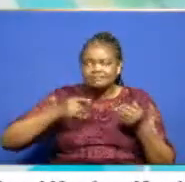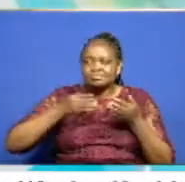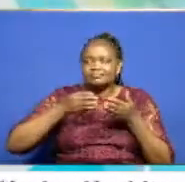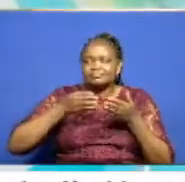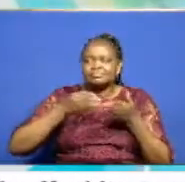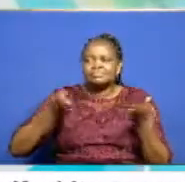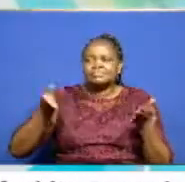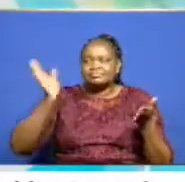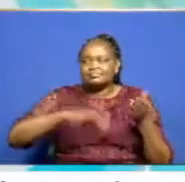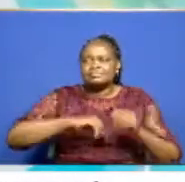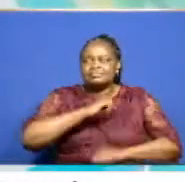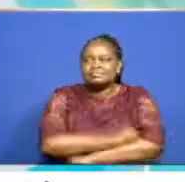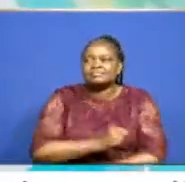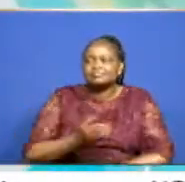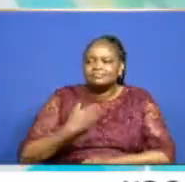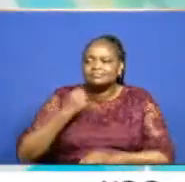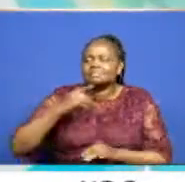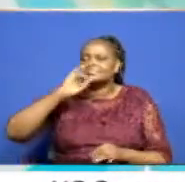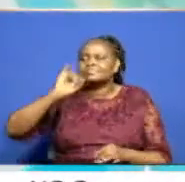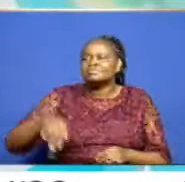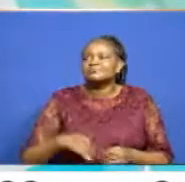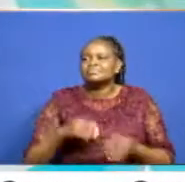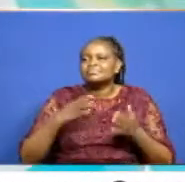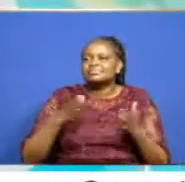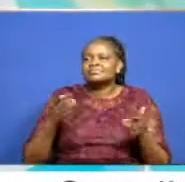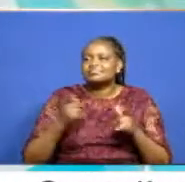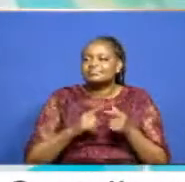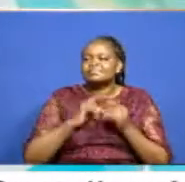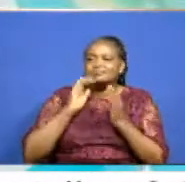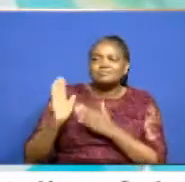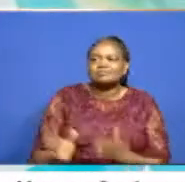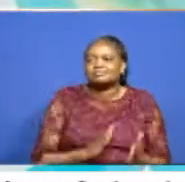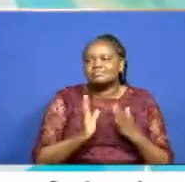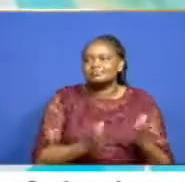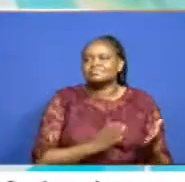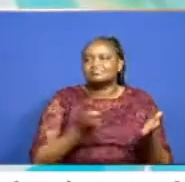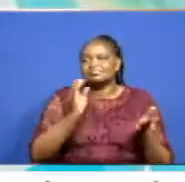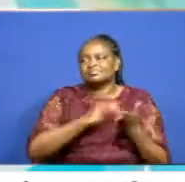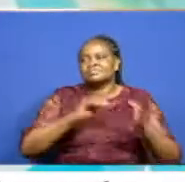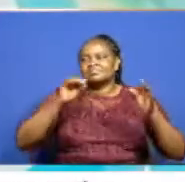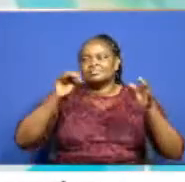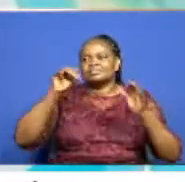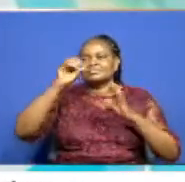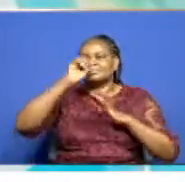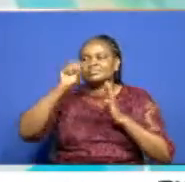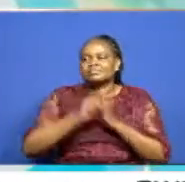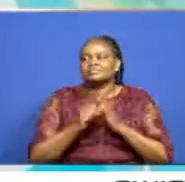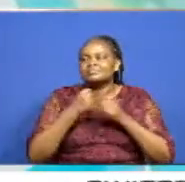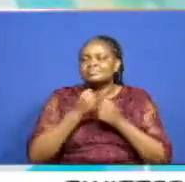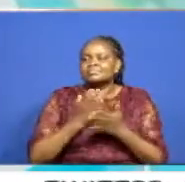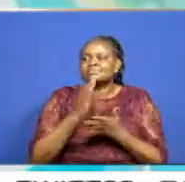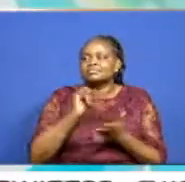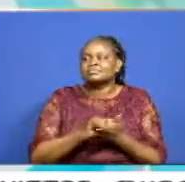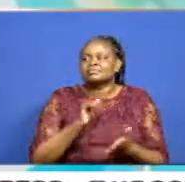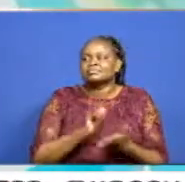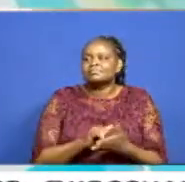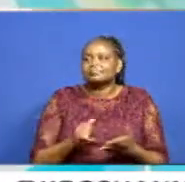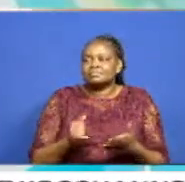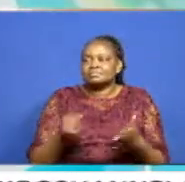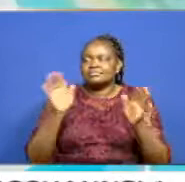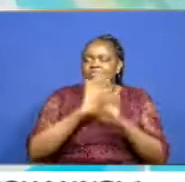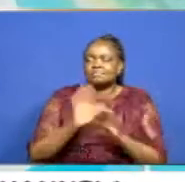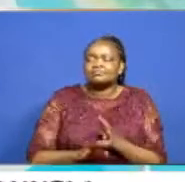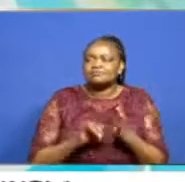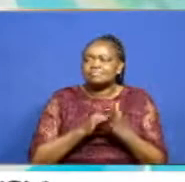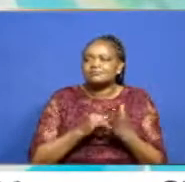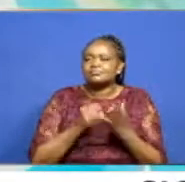before January, we'll reopen. And then we reorganize our syllabus to ensure that content is covered so that children can transition